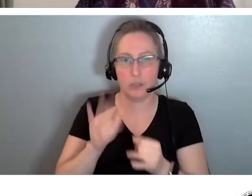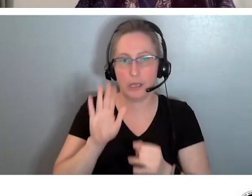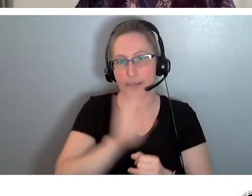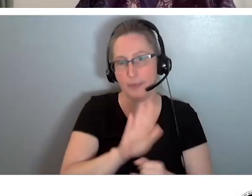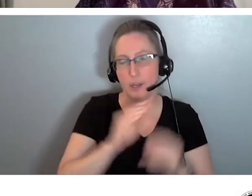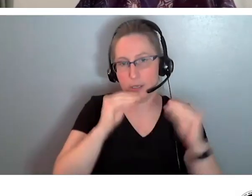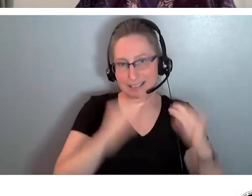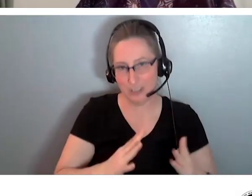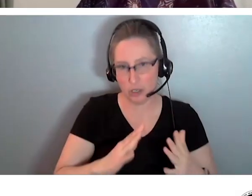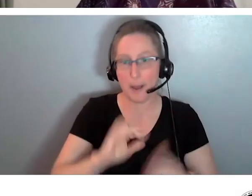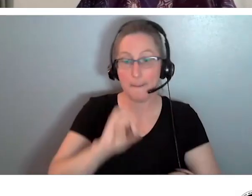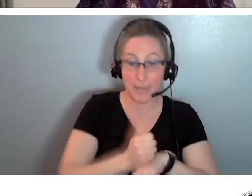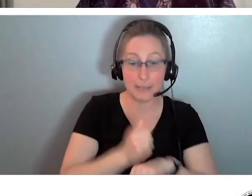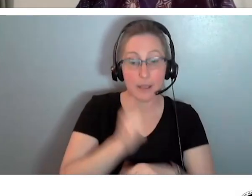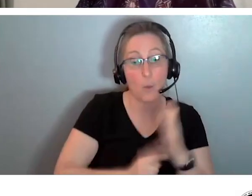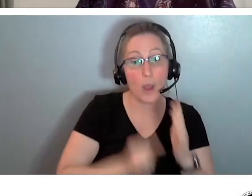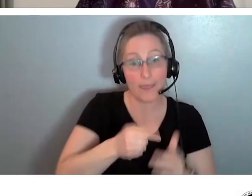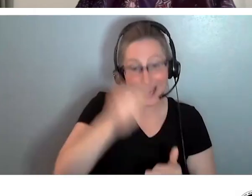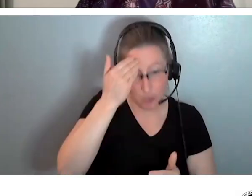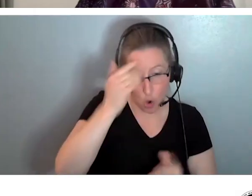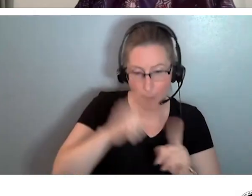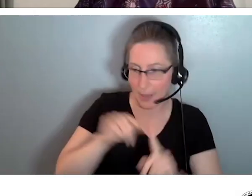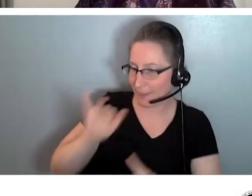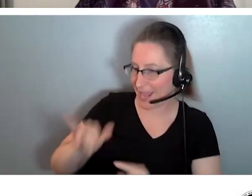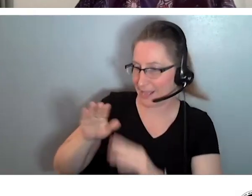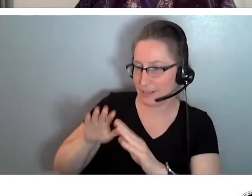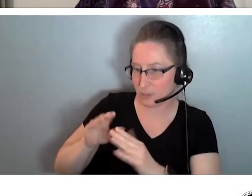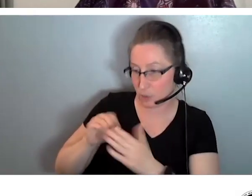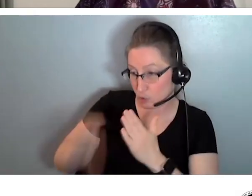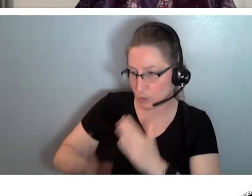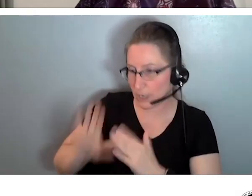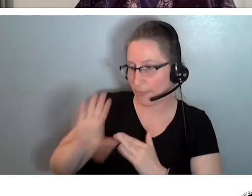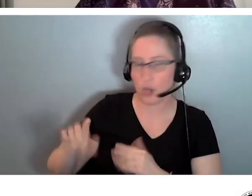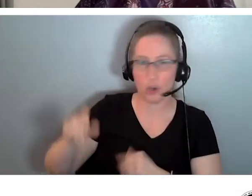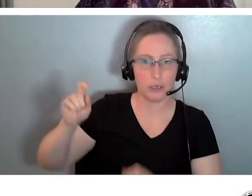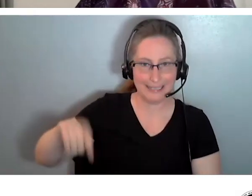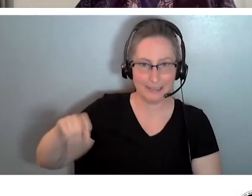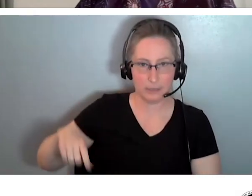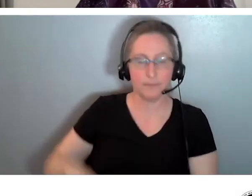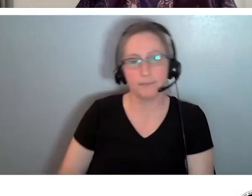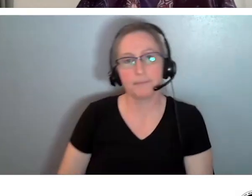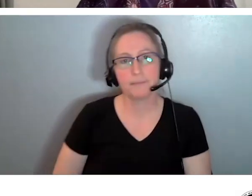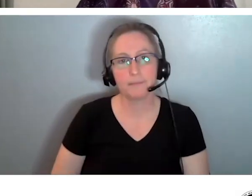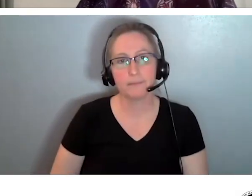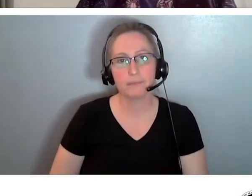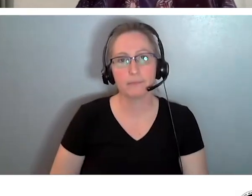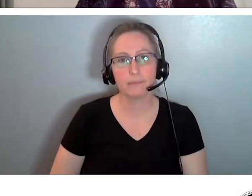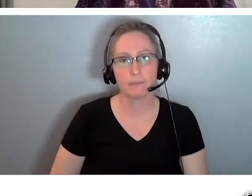instruction based on what they know about the child's needs.